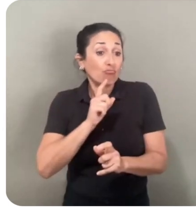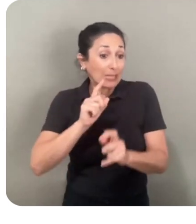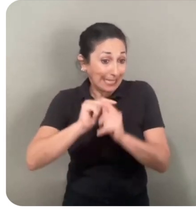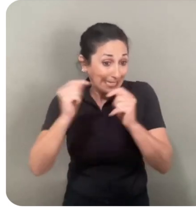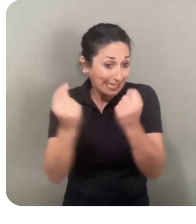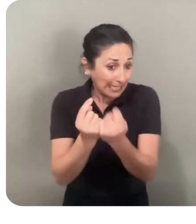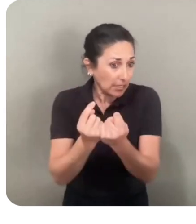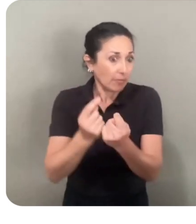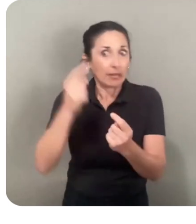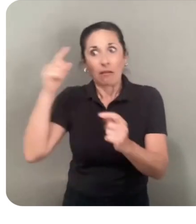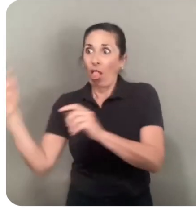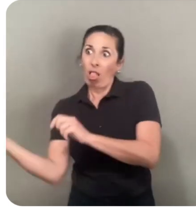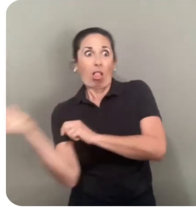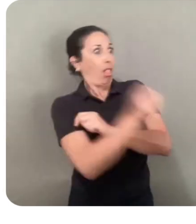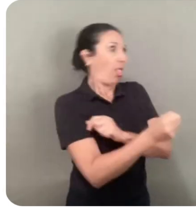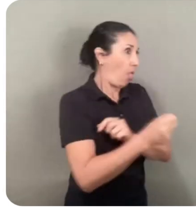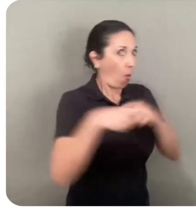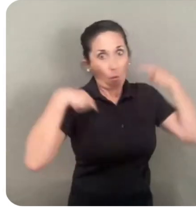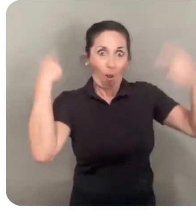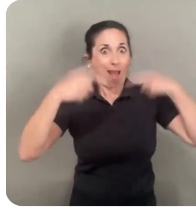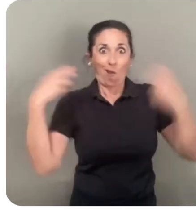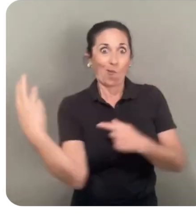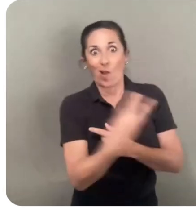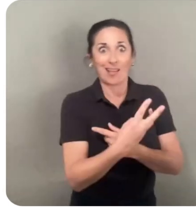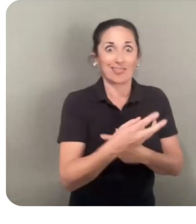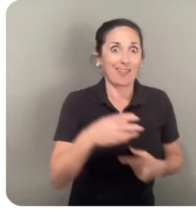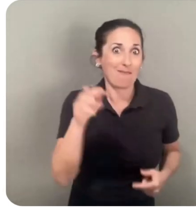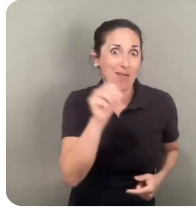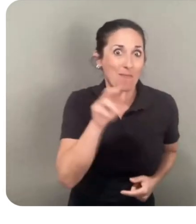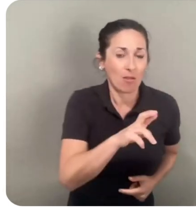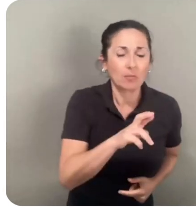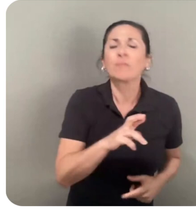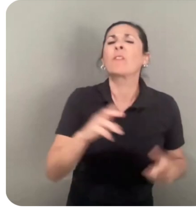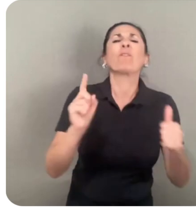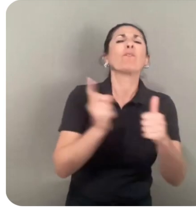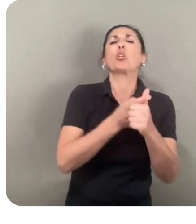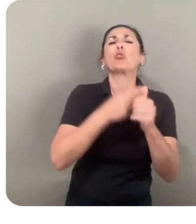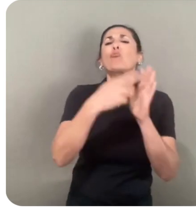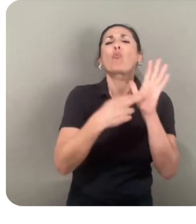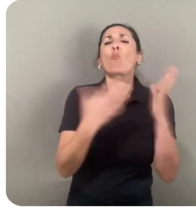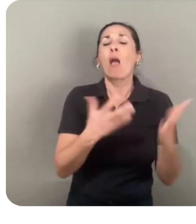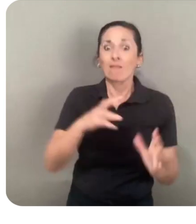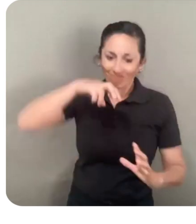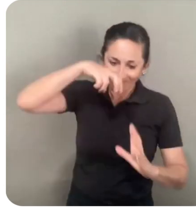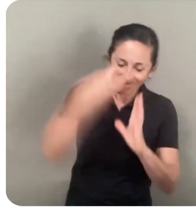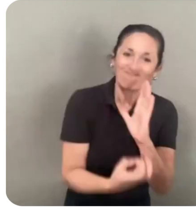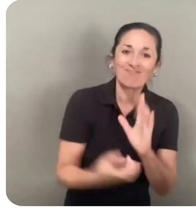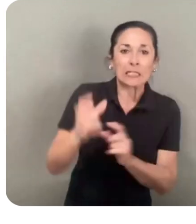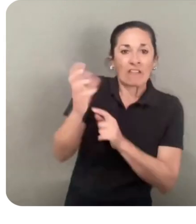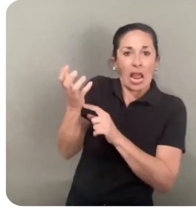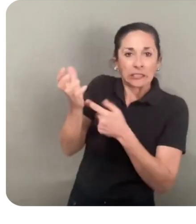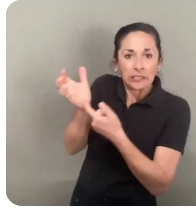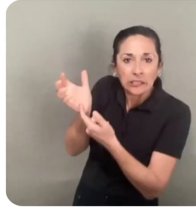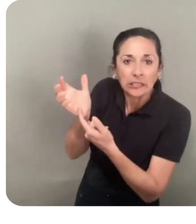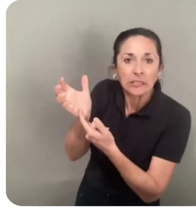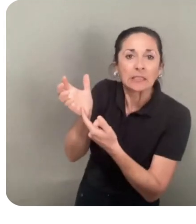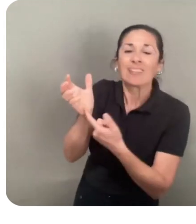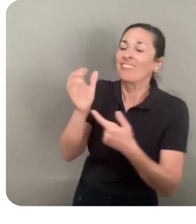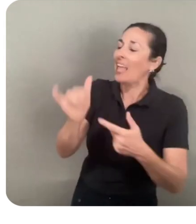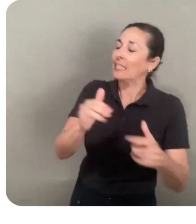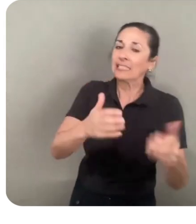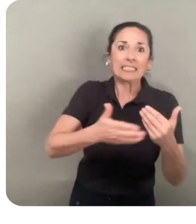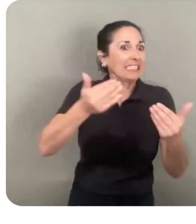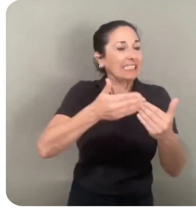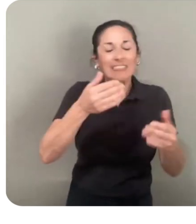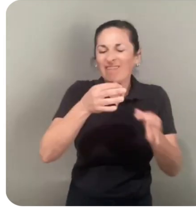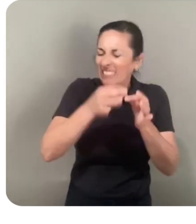reality. The first, get in the device. It's by far the easiest and fastest way for you and